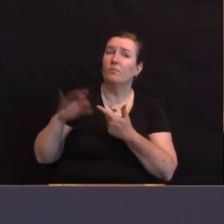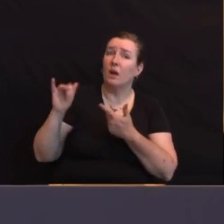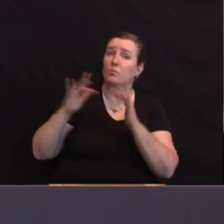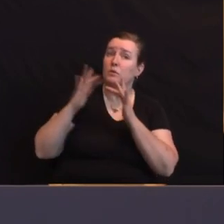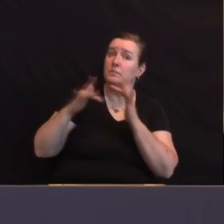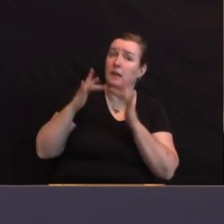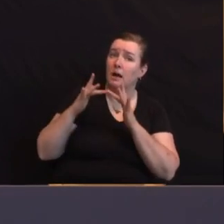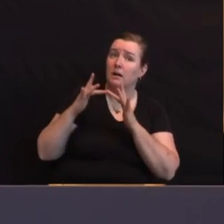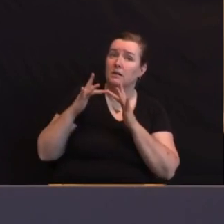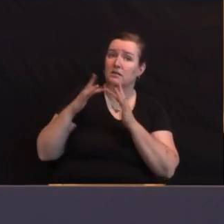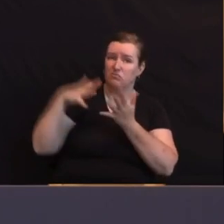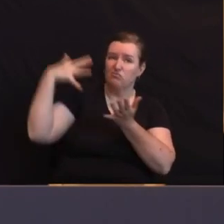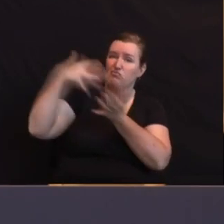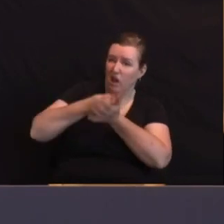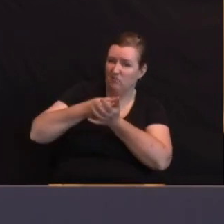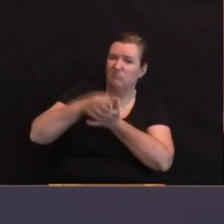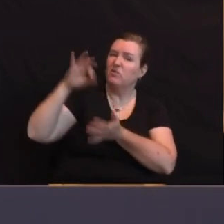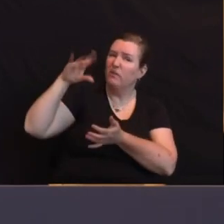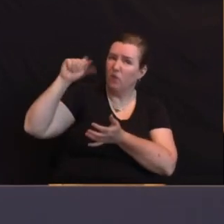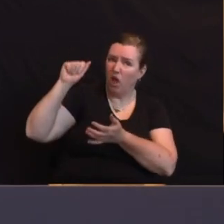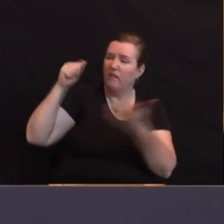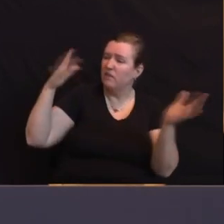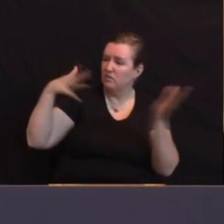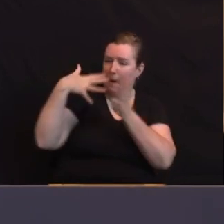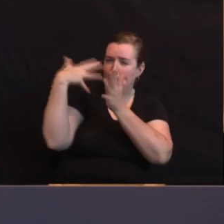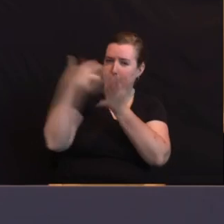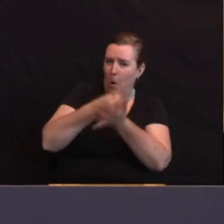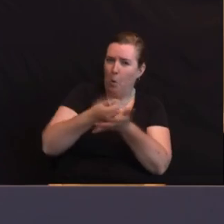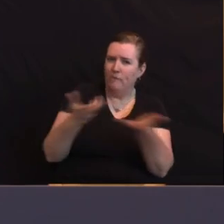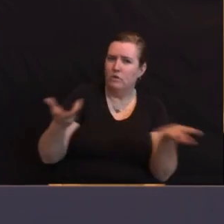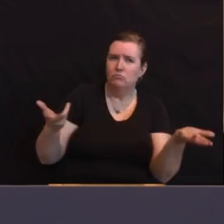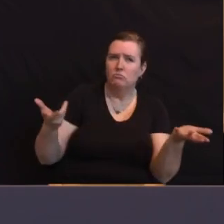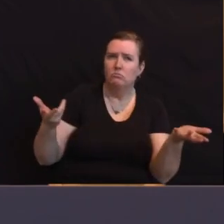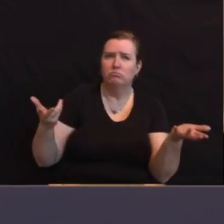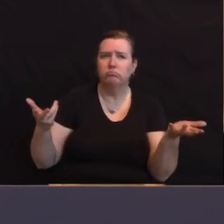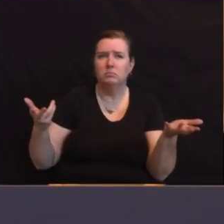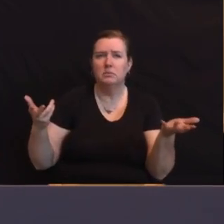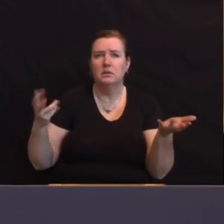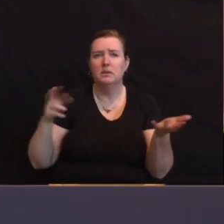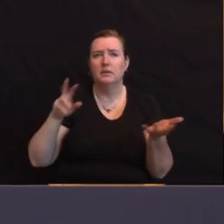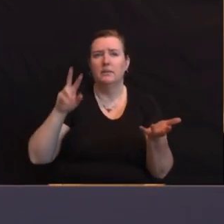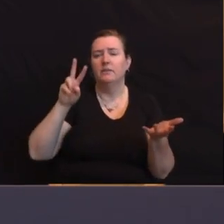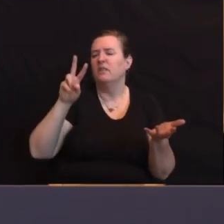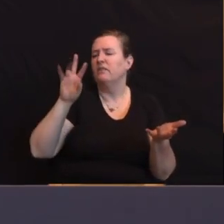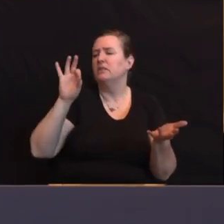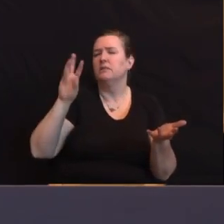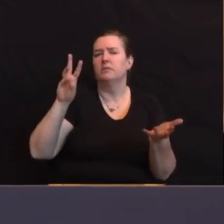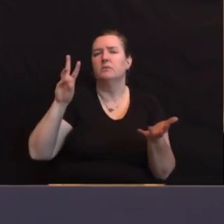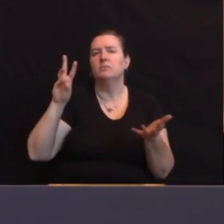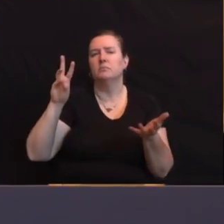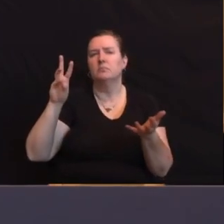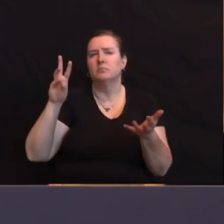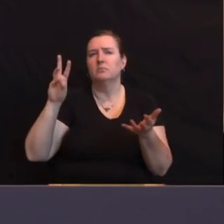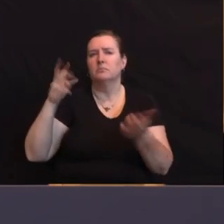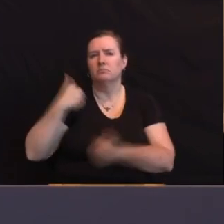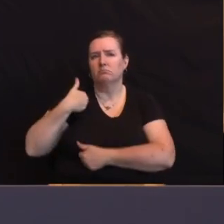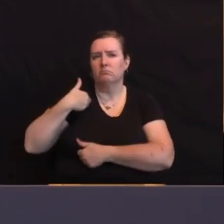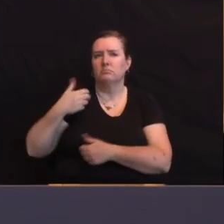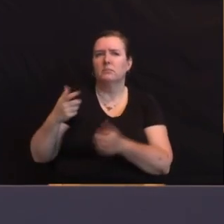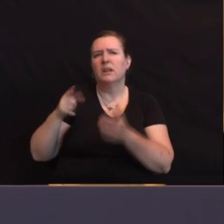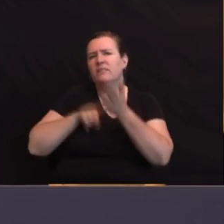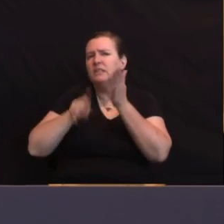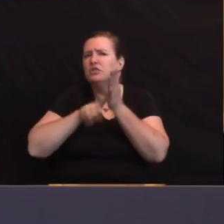week? Also, the VFW has demanded that a special prosecutor investigate the deaths at the veterans' homes.